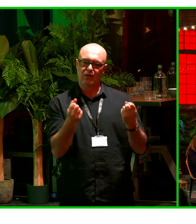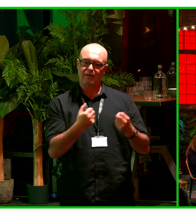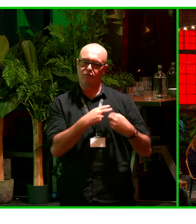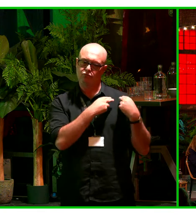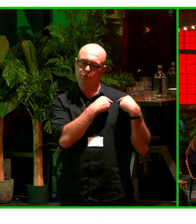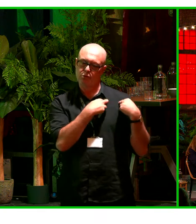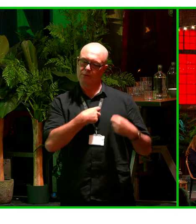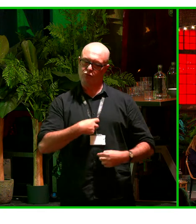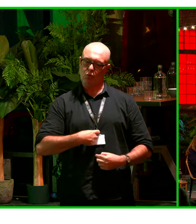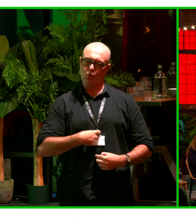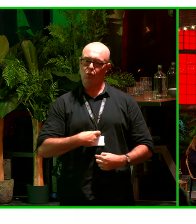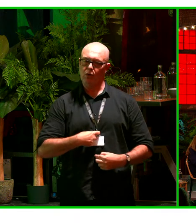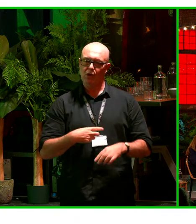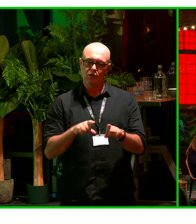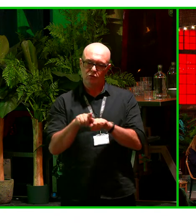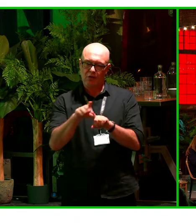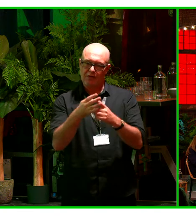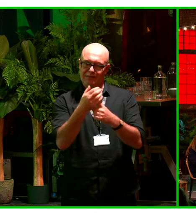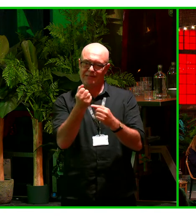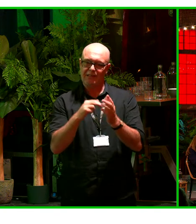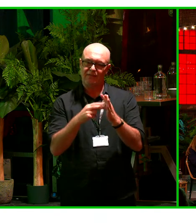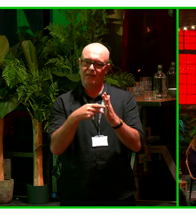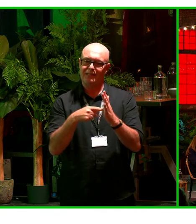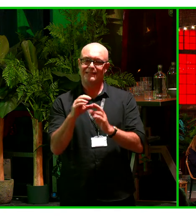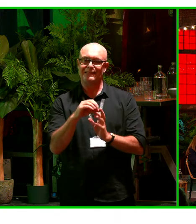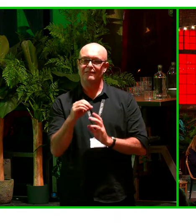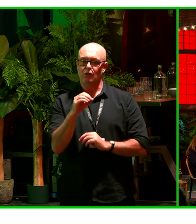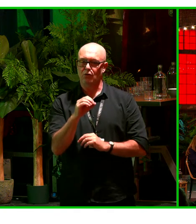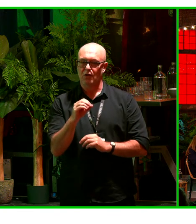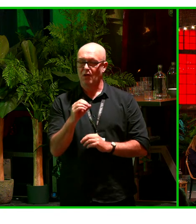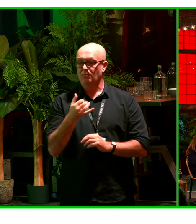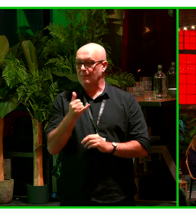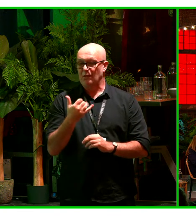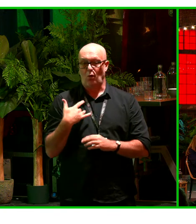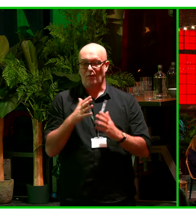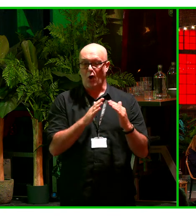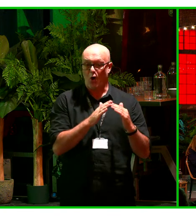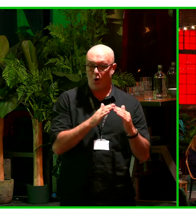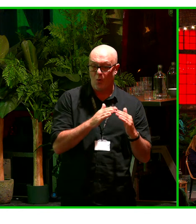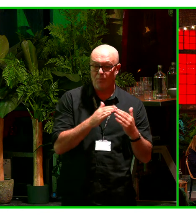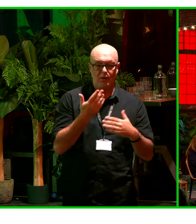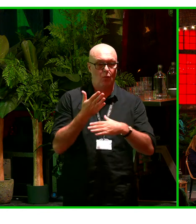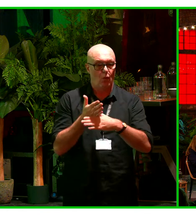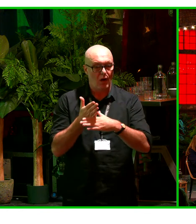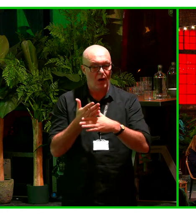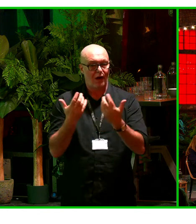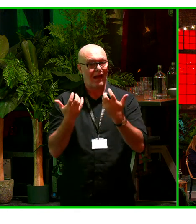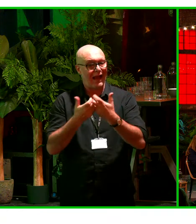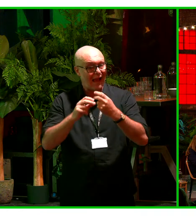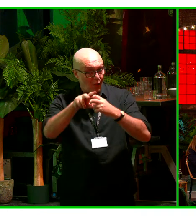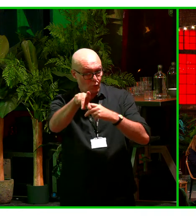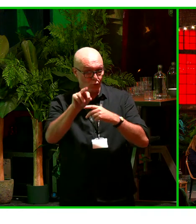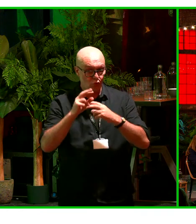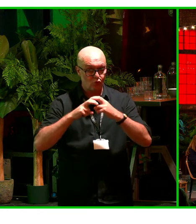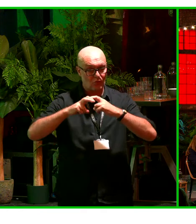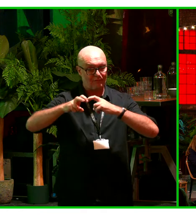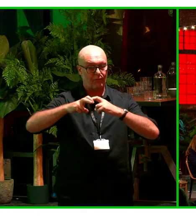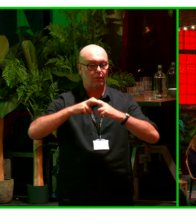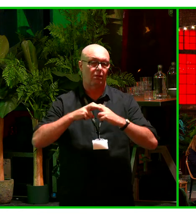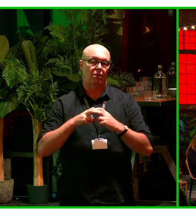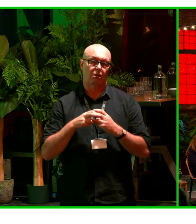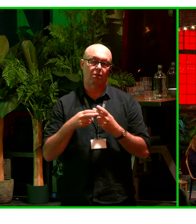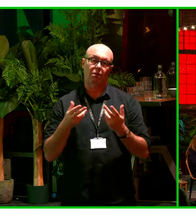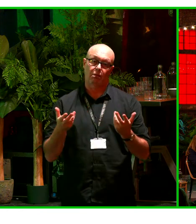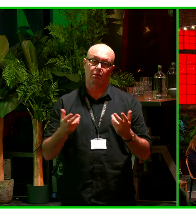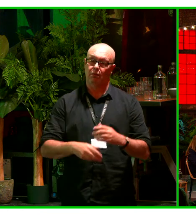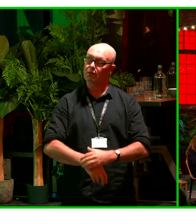in helping us to get to net zero. And that's whether you're at home, where you are at work, how you get to work. I honestly believe it's down to